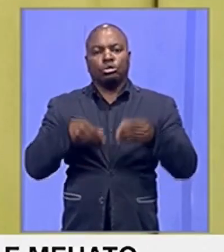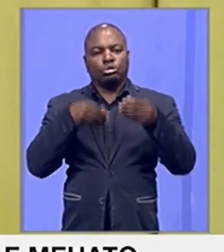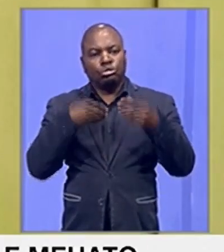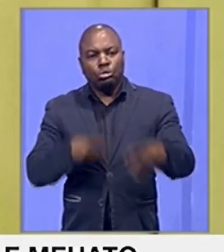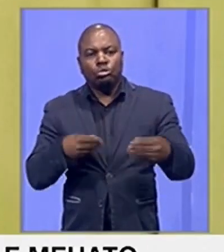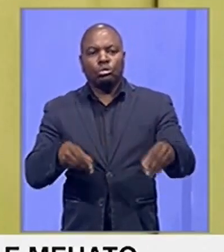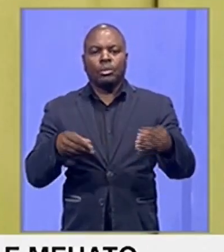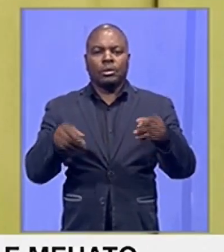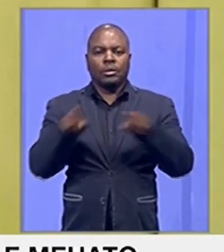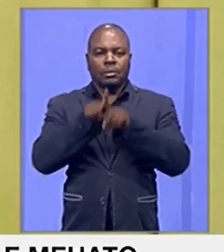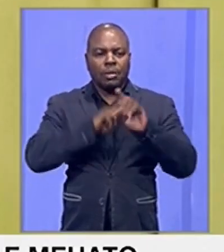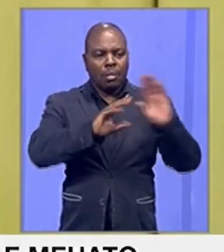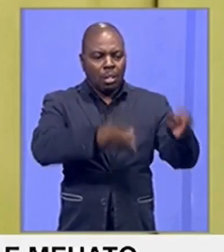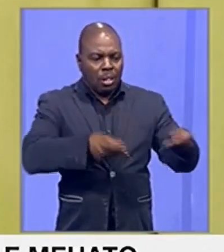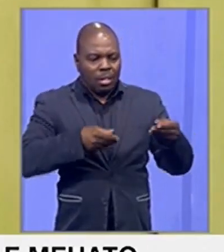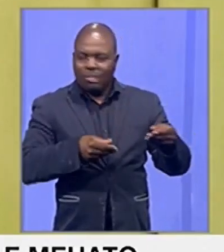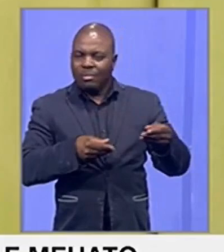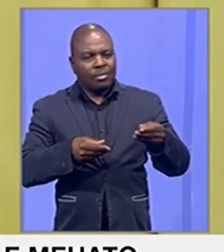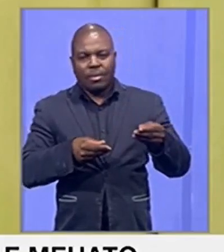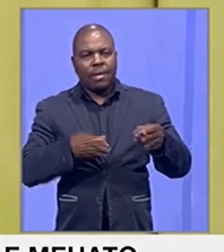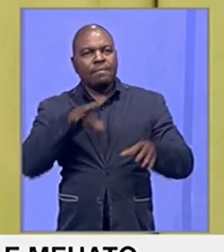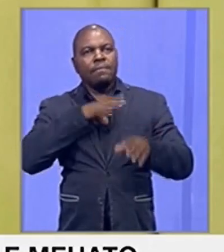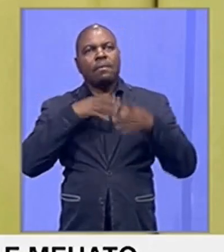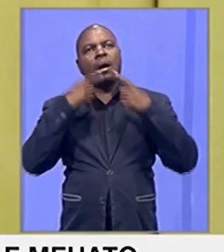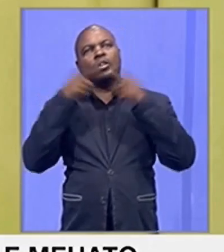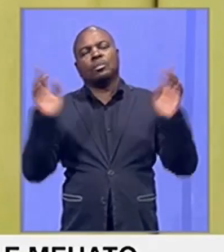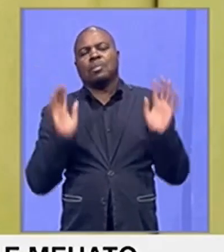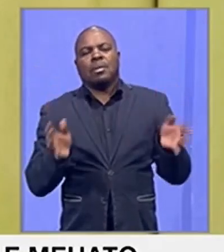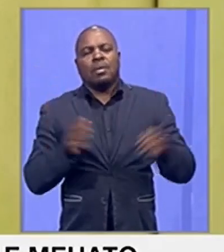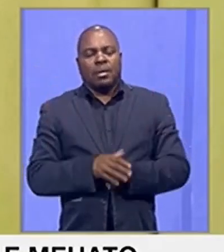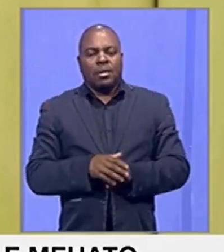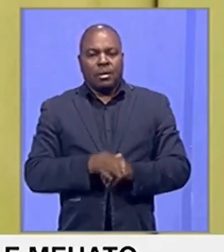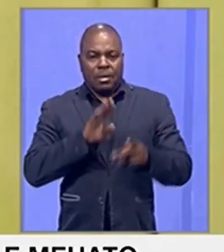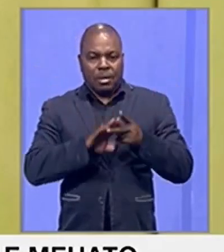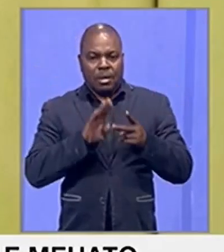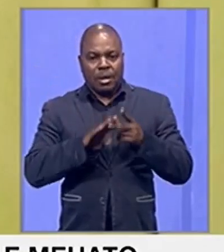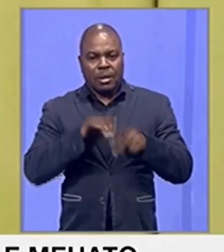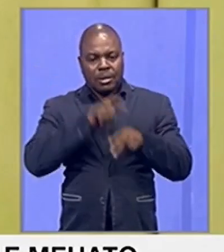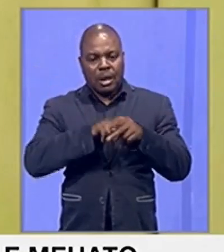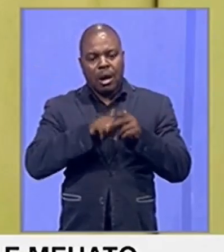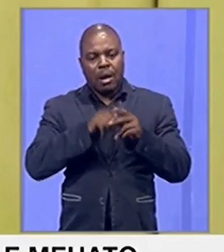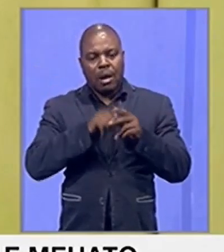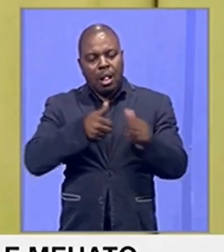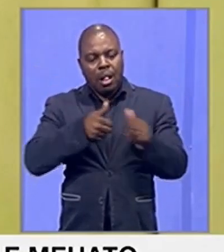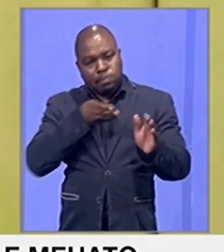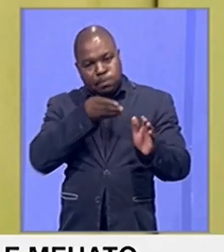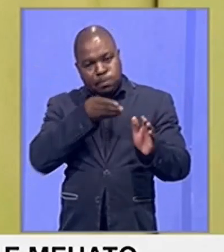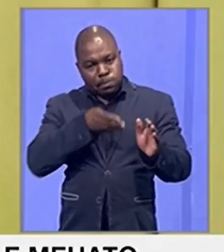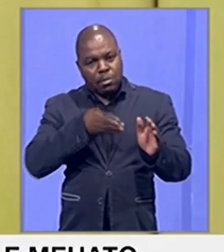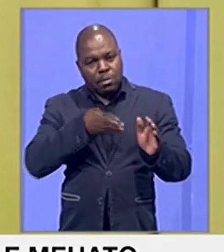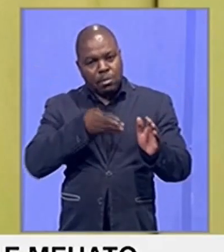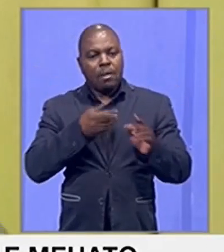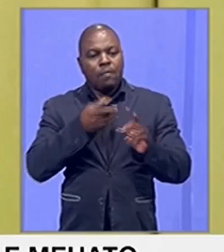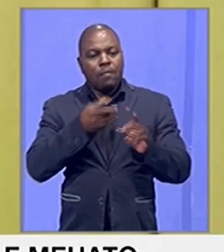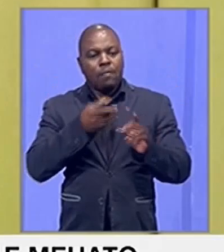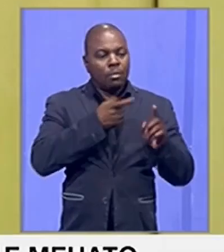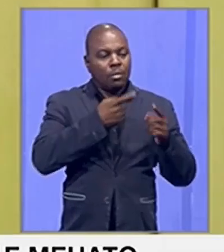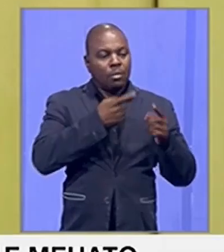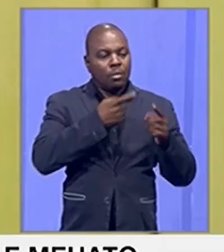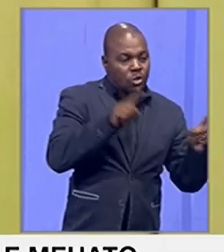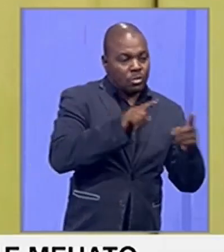documentation being provided. It was just a public announcement. There was quite a time lag between that announcement and the